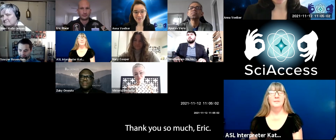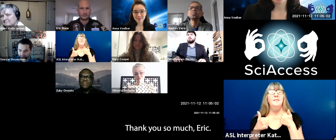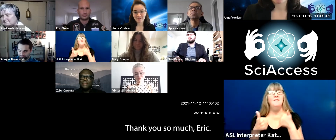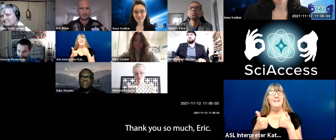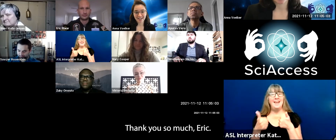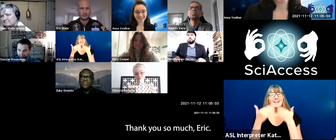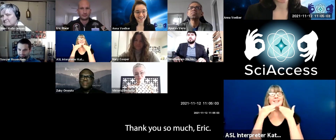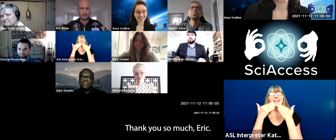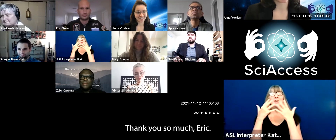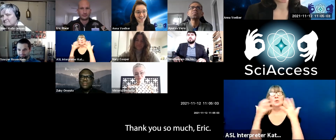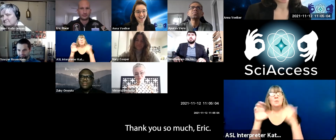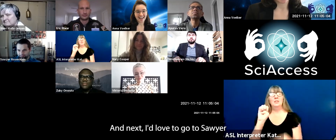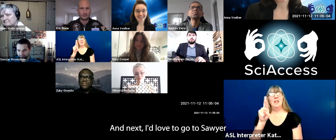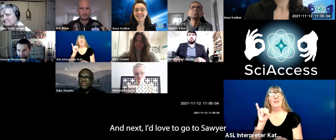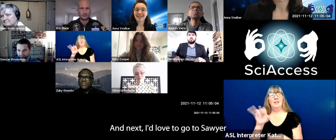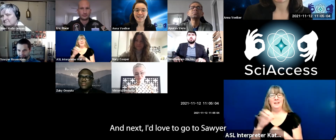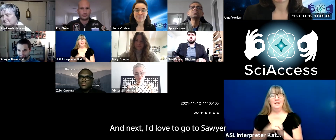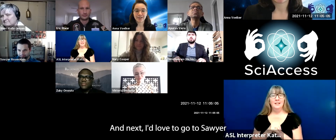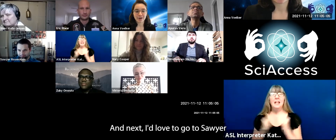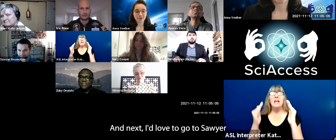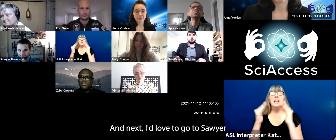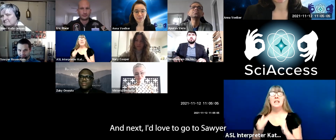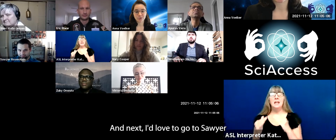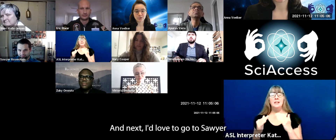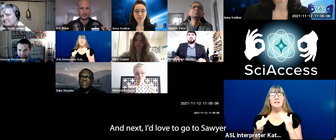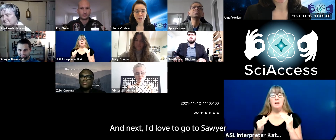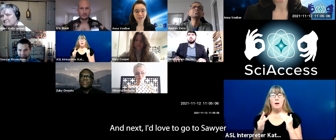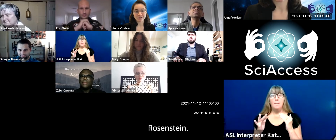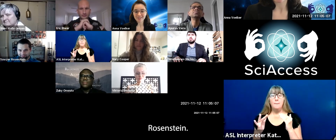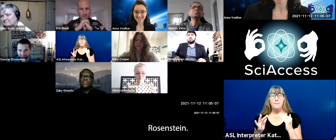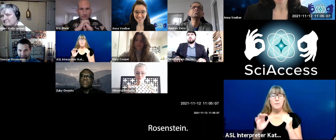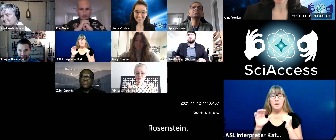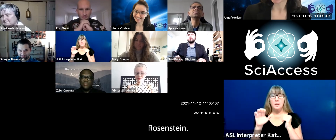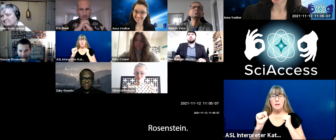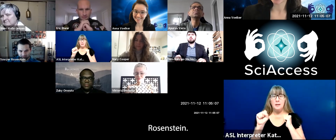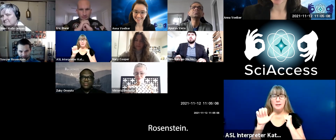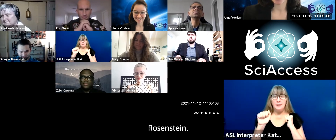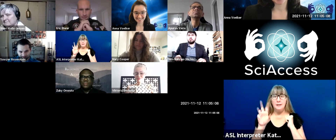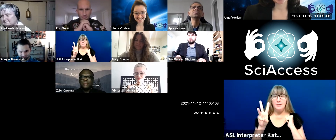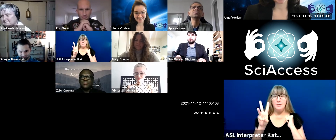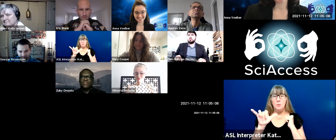Fantastic. Thank you so much, Eric. And next, I'd love to go to Sawyer Rosenstein.